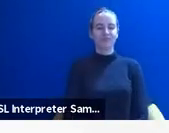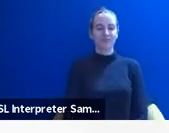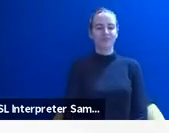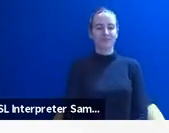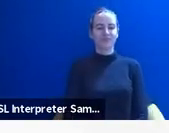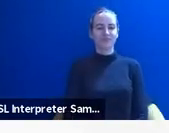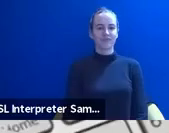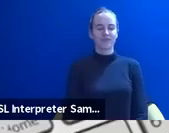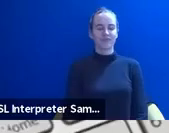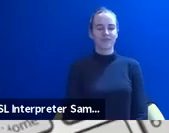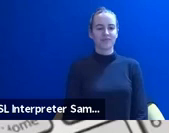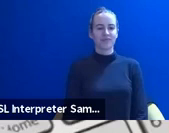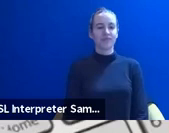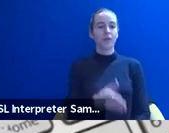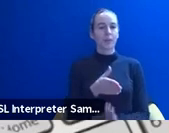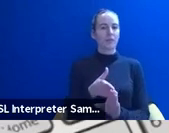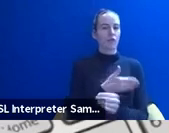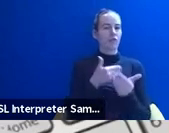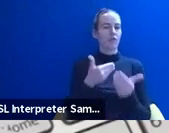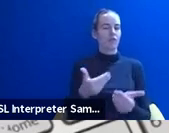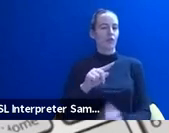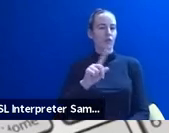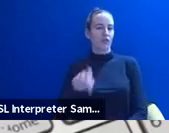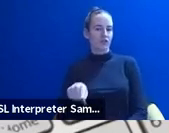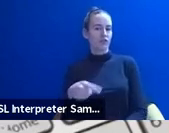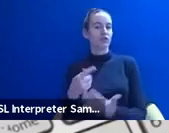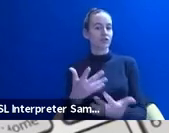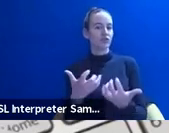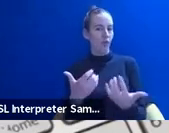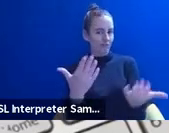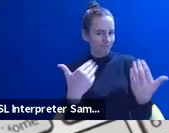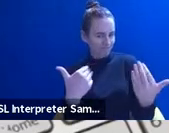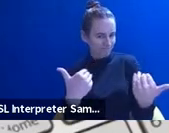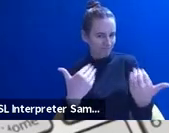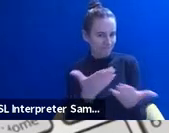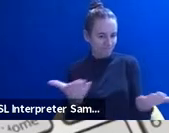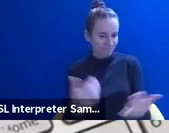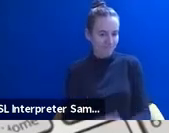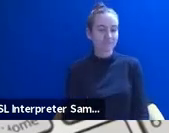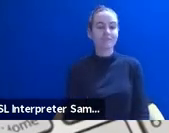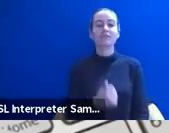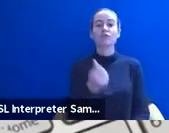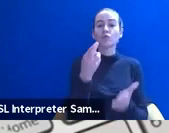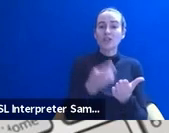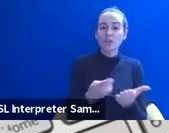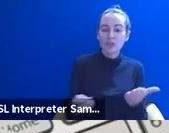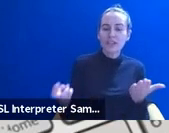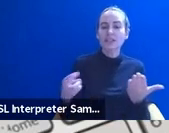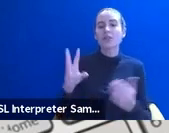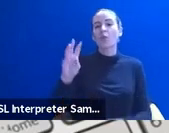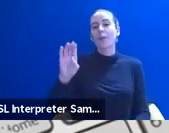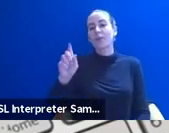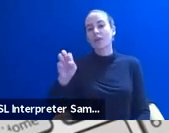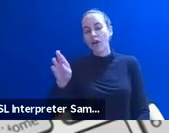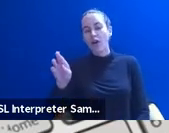Now, before we start taking questions, we'd like to hear from you. What resources, handouts, webinars